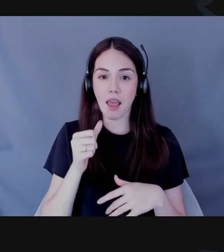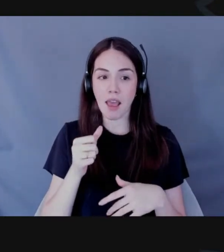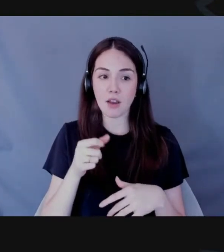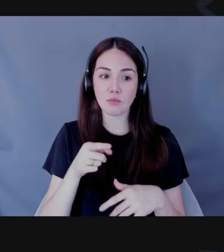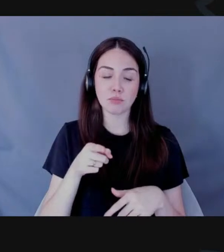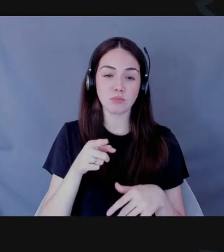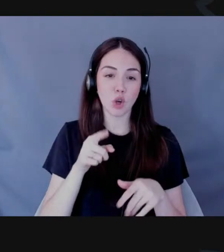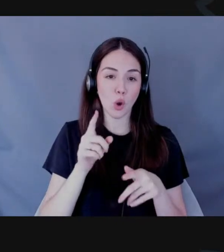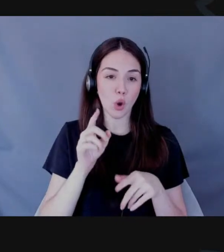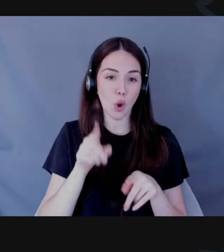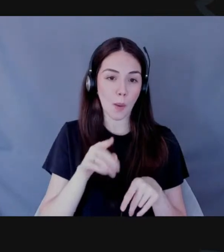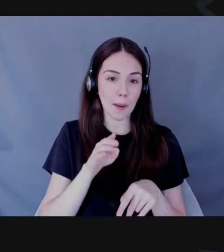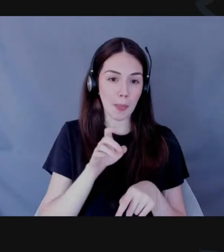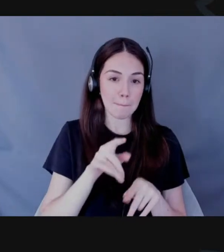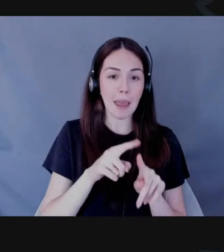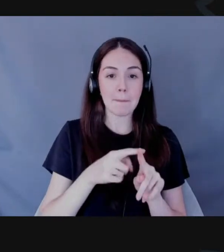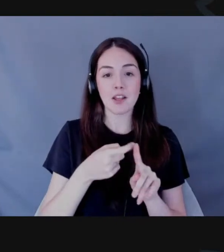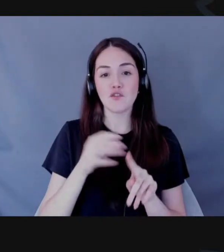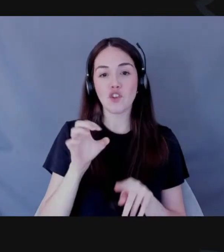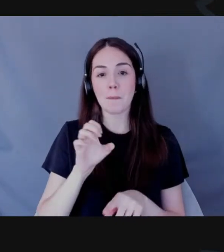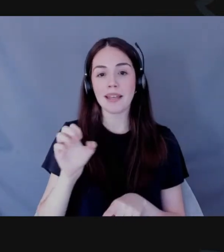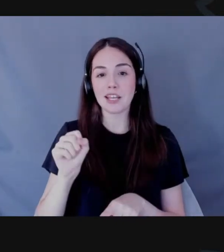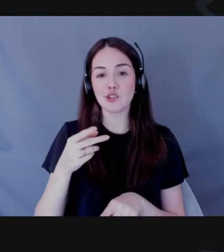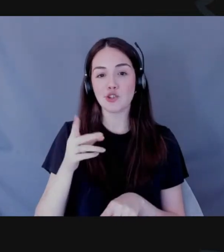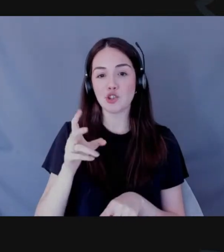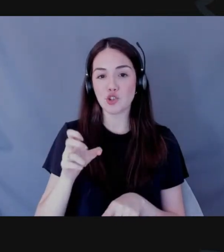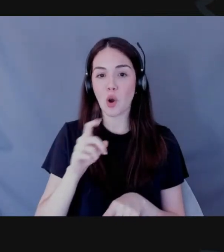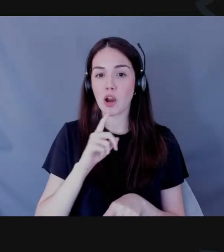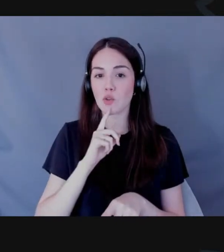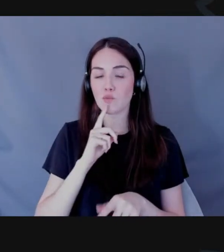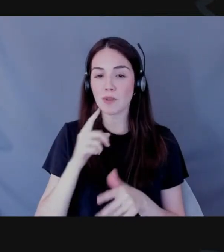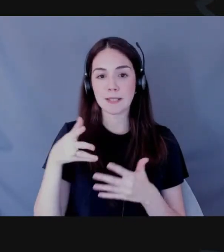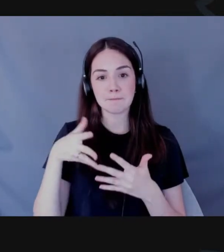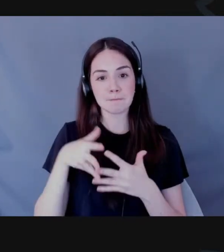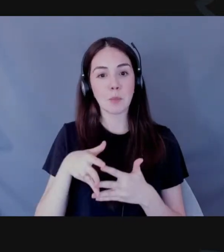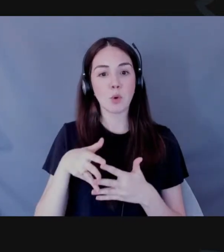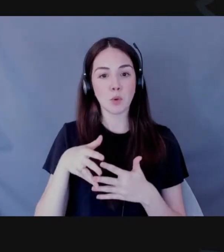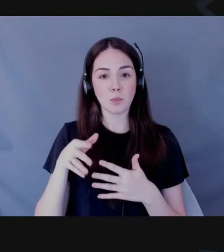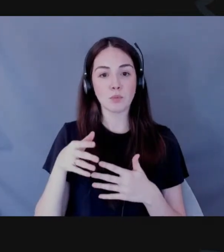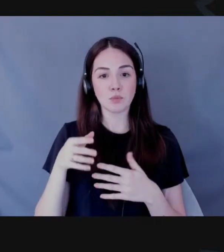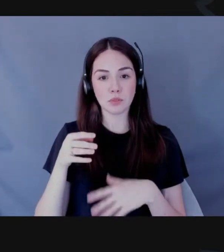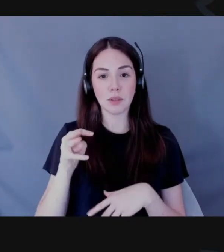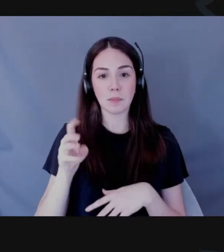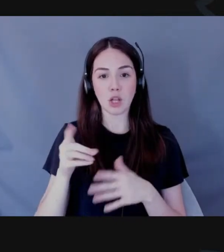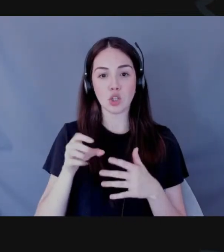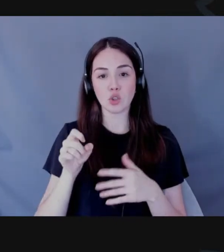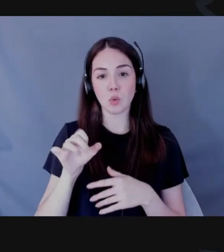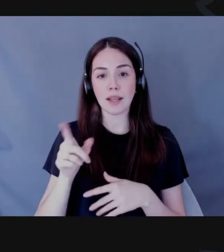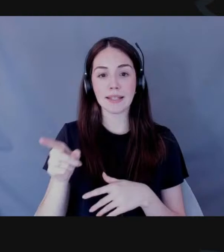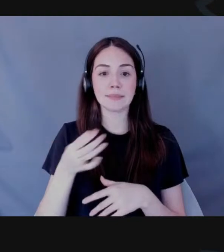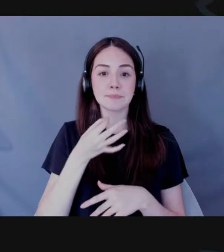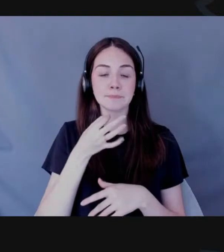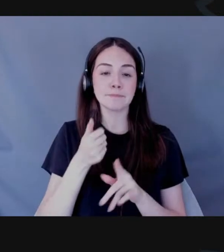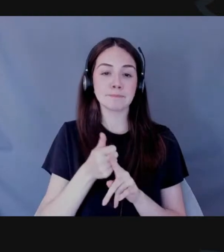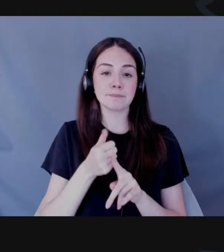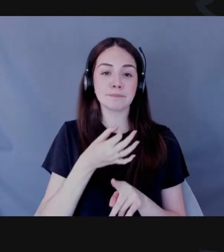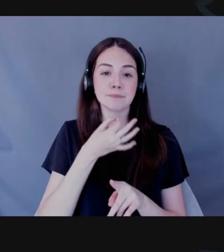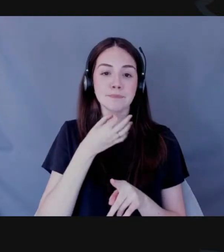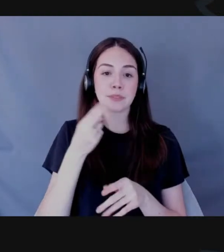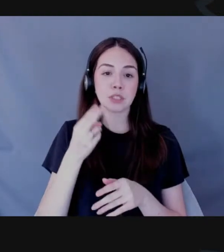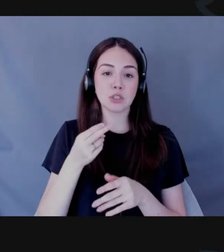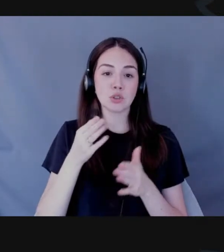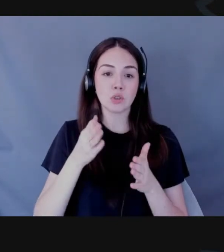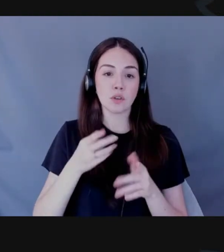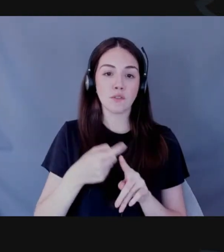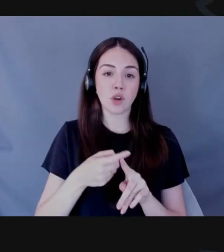Shore native with deep roots in Maryland soil. He is a professional historian with degrees from the University